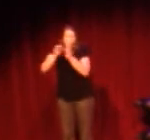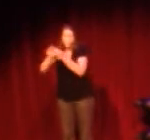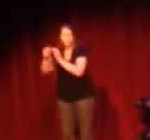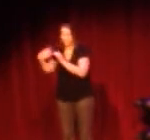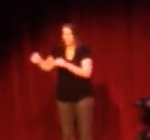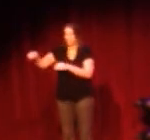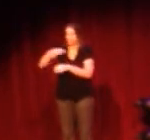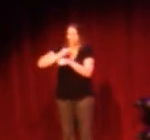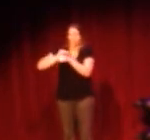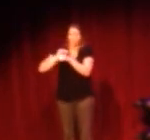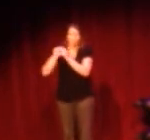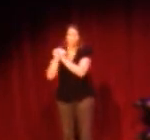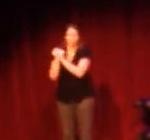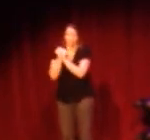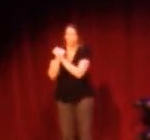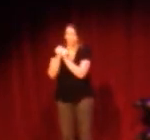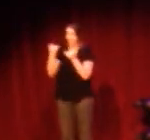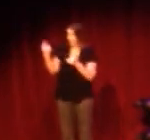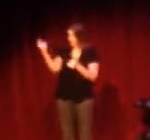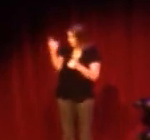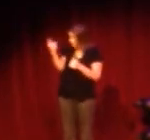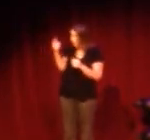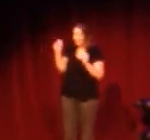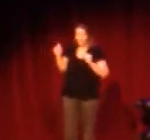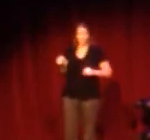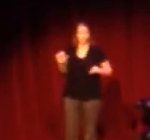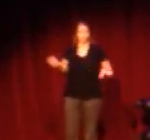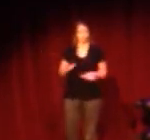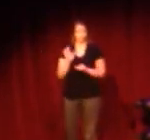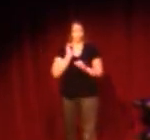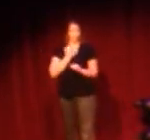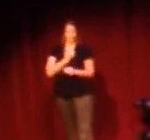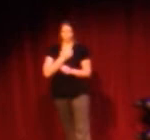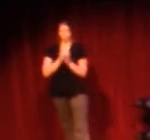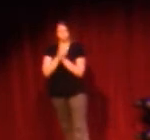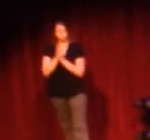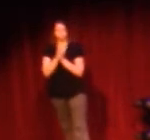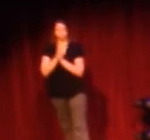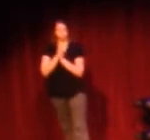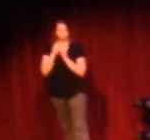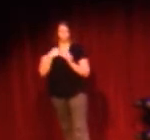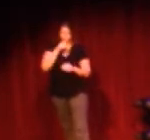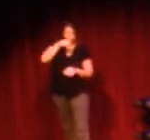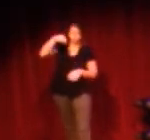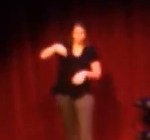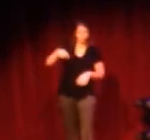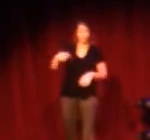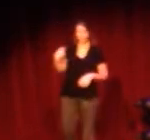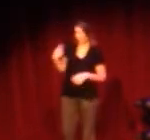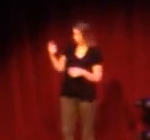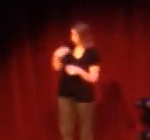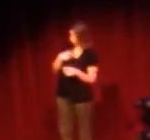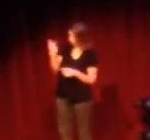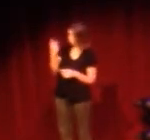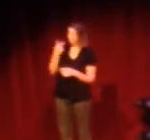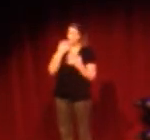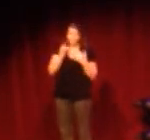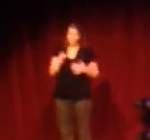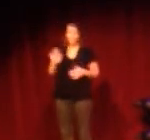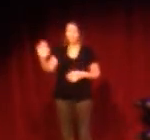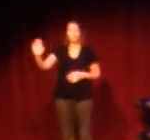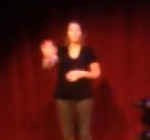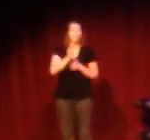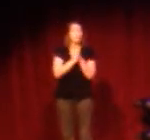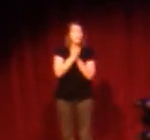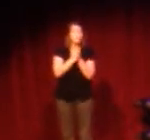that allows us and enables us to do what we love to do. We've been fortunate and we're living proof that following your